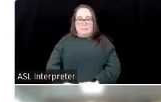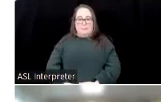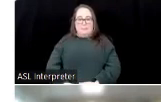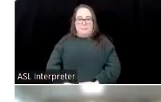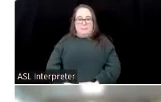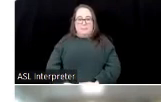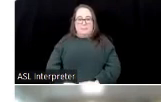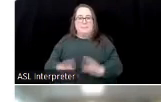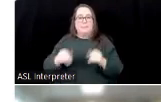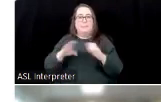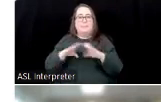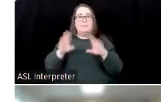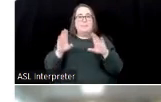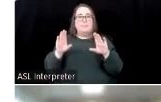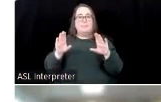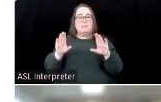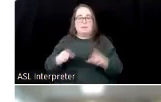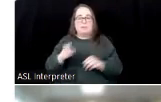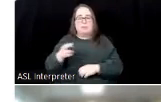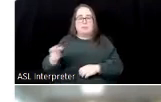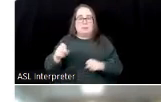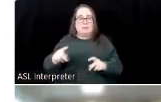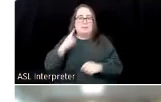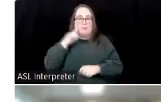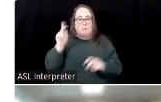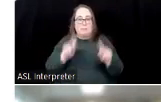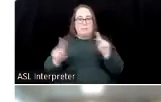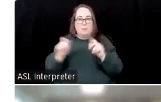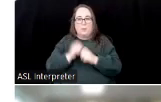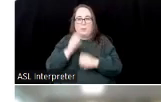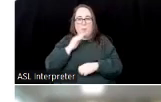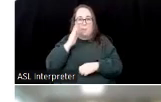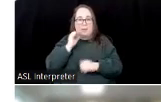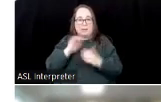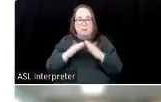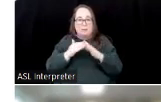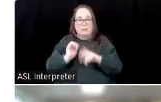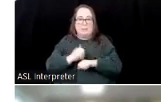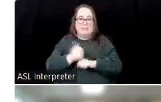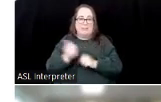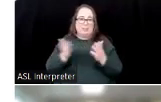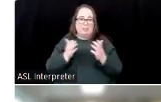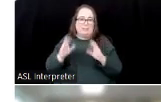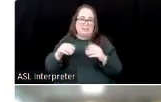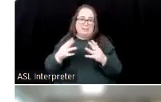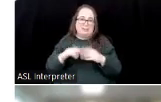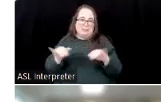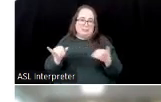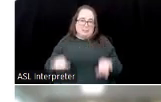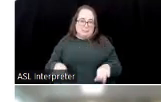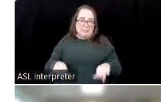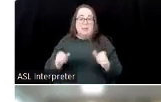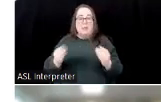Providing housing resource opportunities to individuals via the home and community-based service delivery system gives us the flexibility